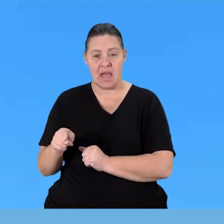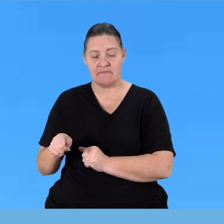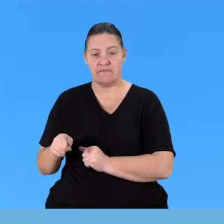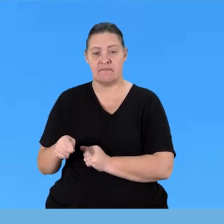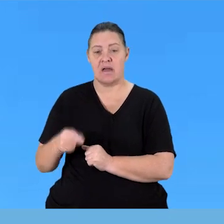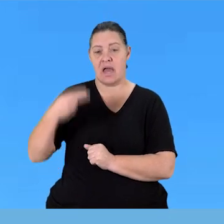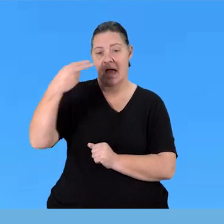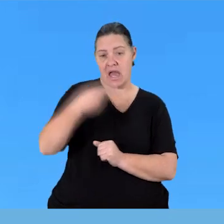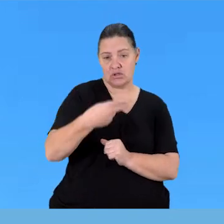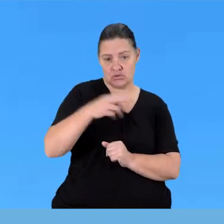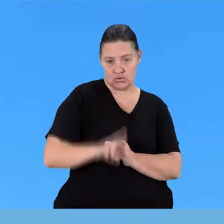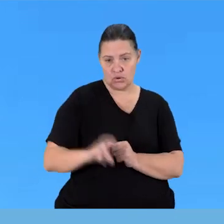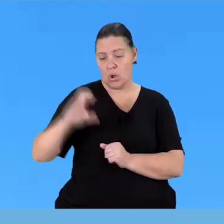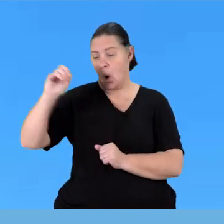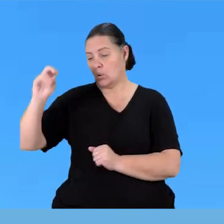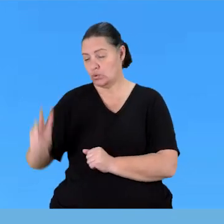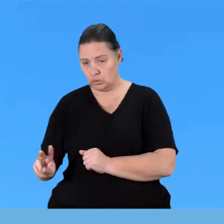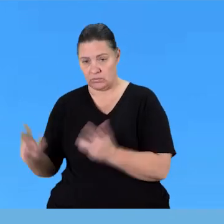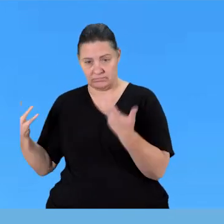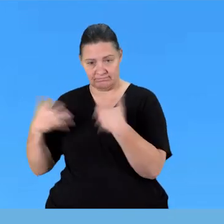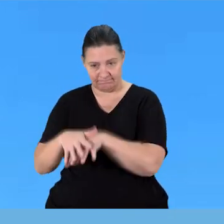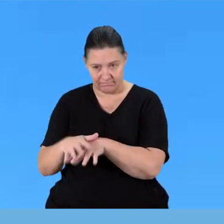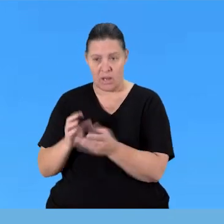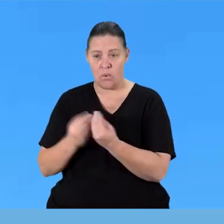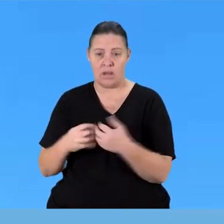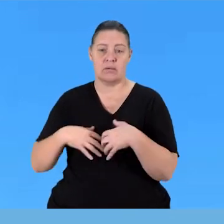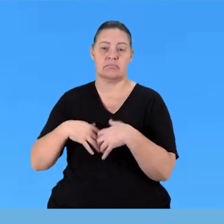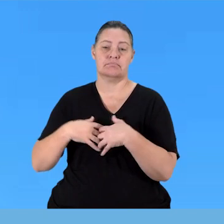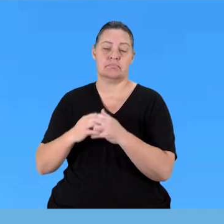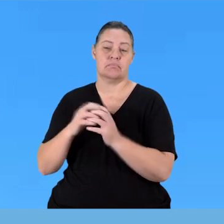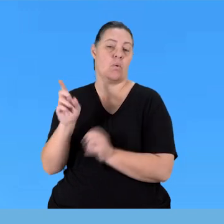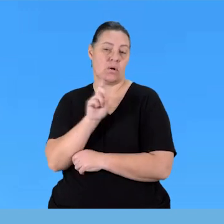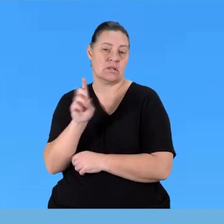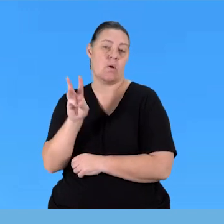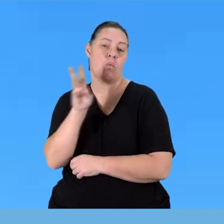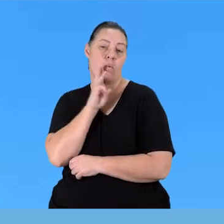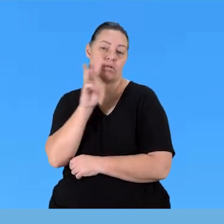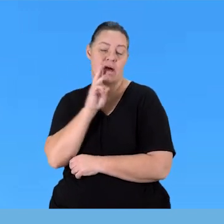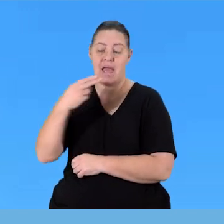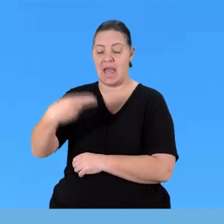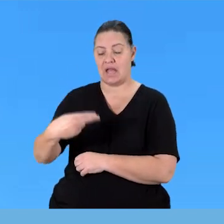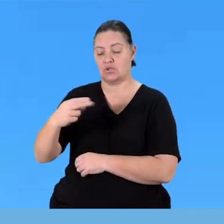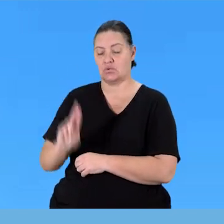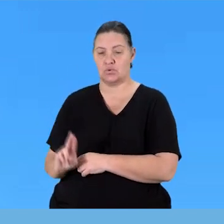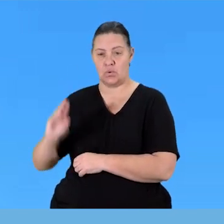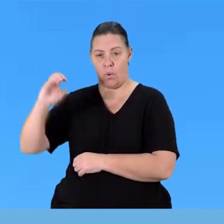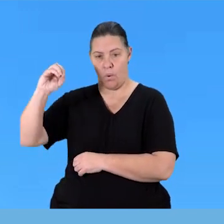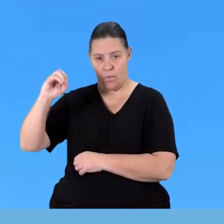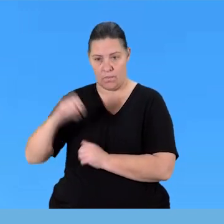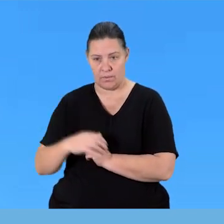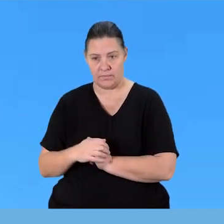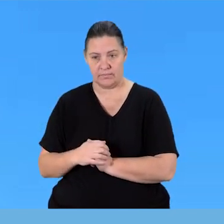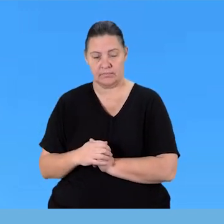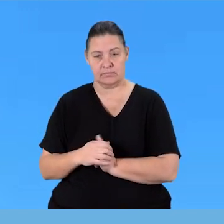and oxygen are chemically bonded together, they form water. Remember that water is your H2O. That's now the bond between the